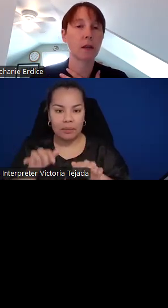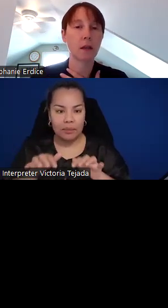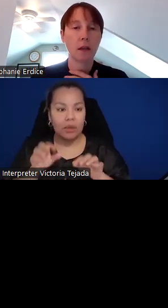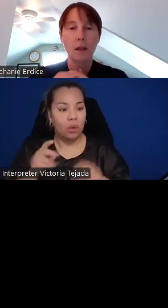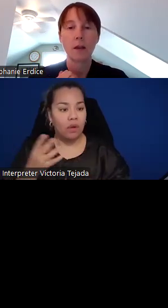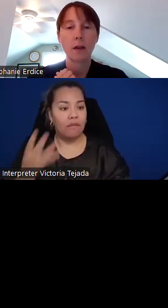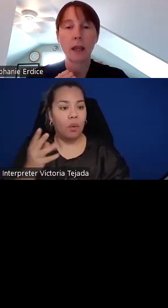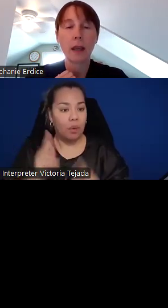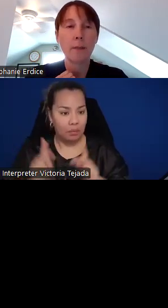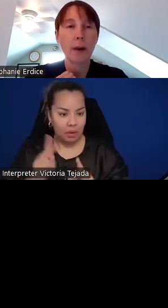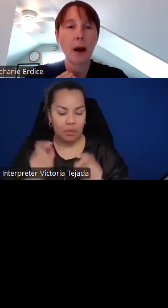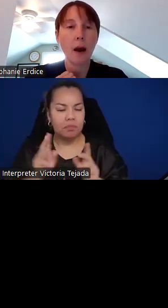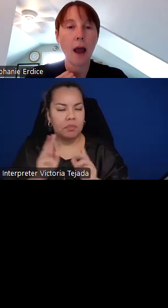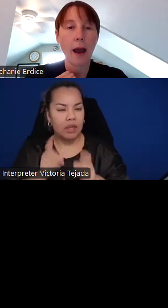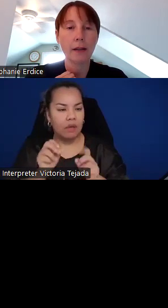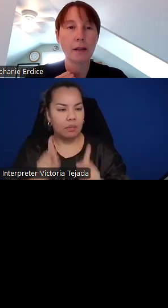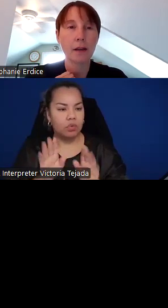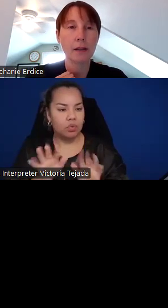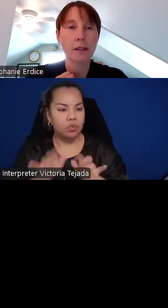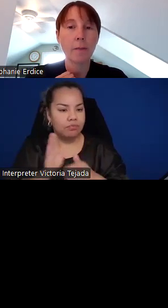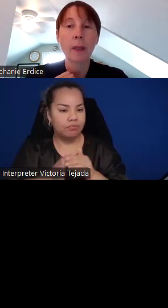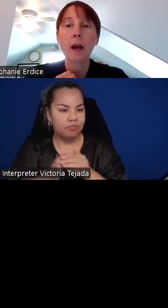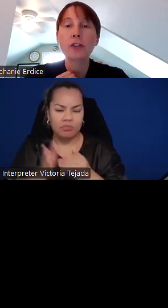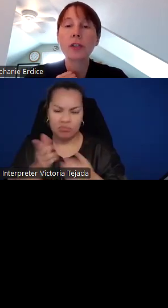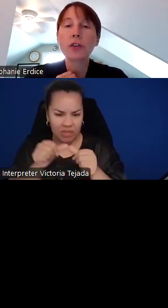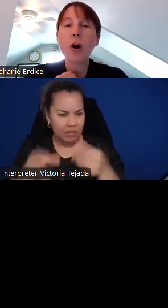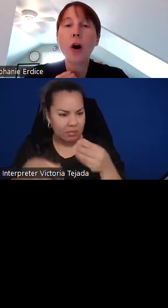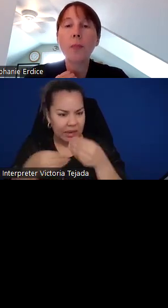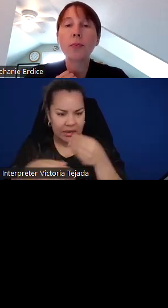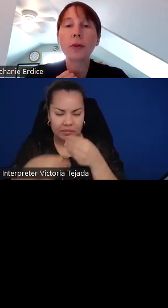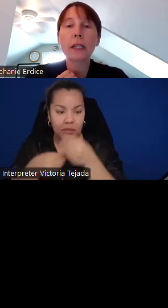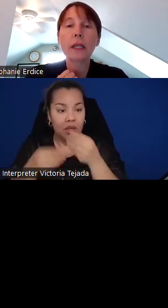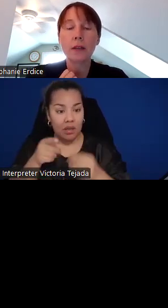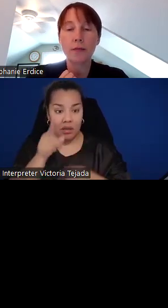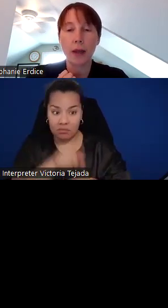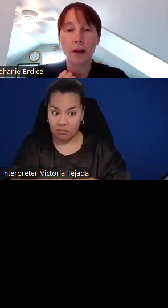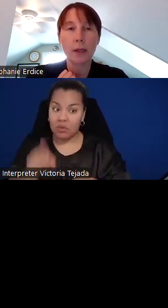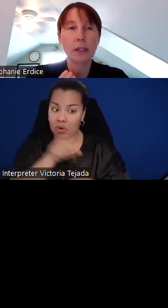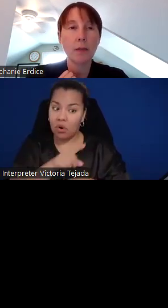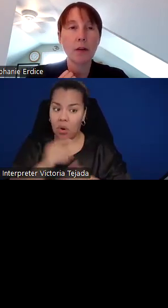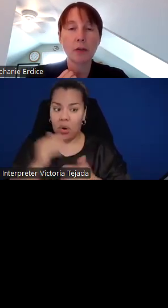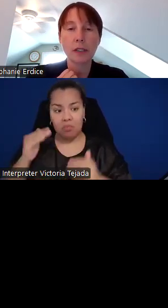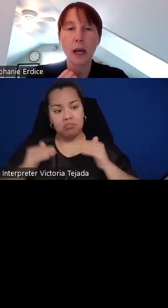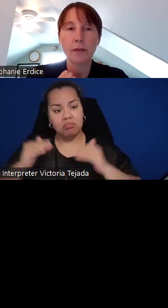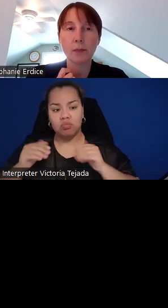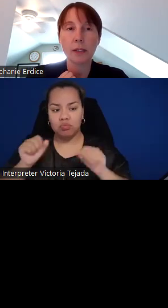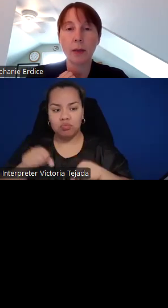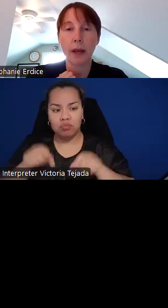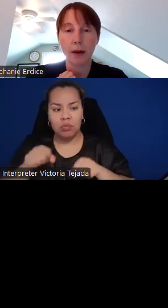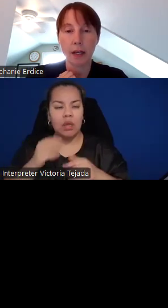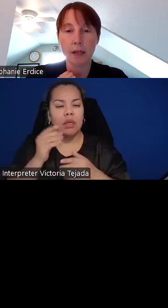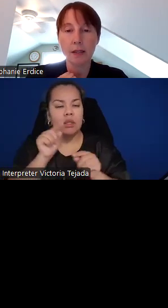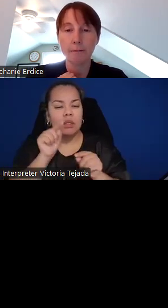chance. Can keep adding to this. So these are all pretty even, but some of them you'll see have